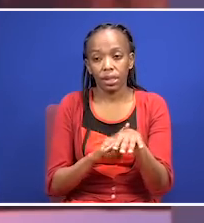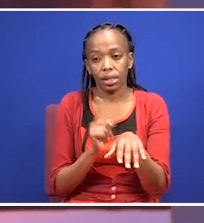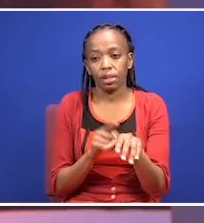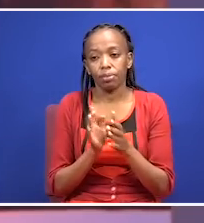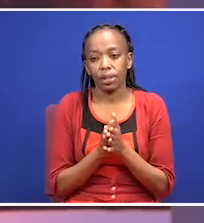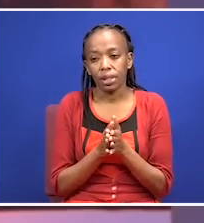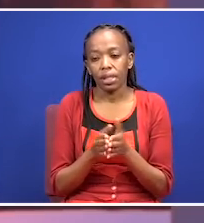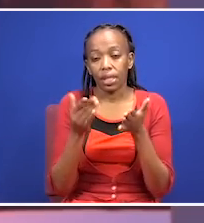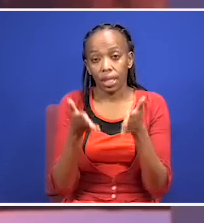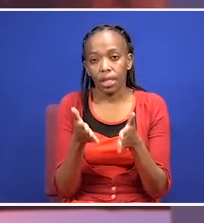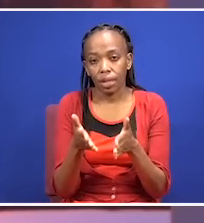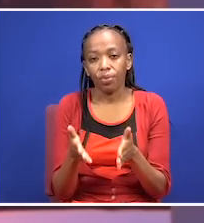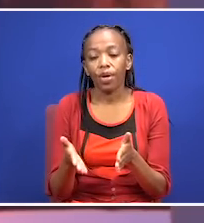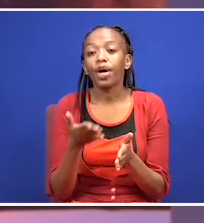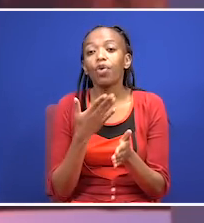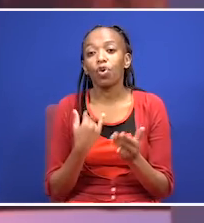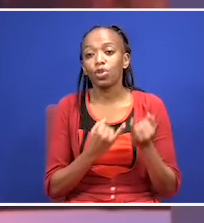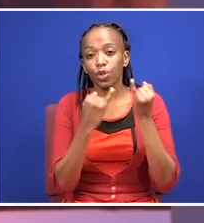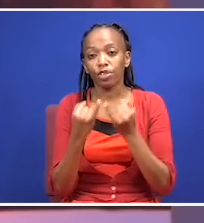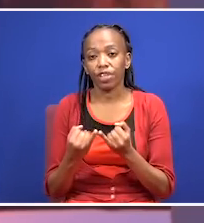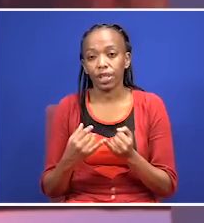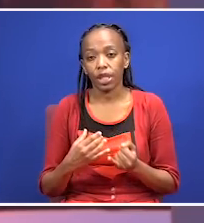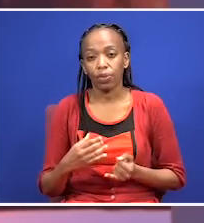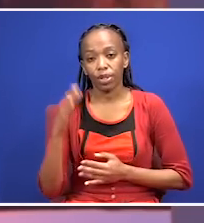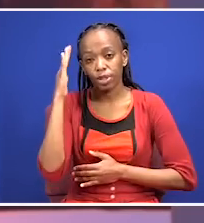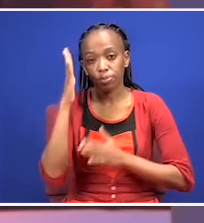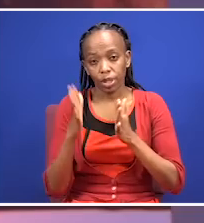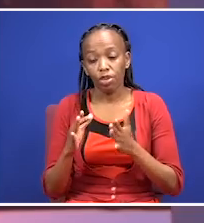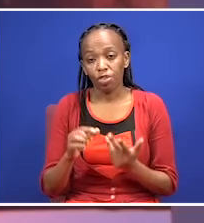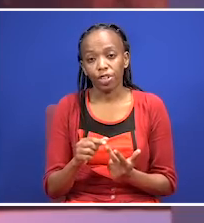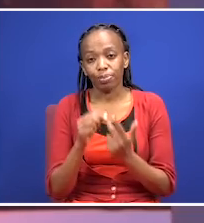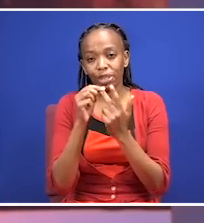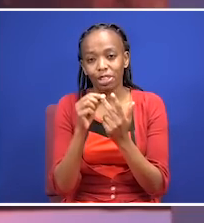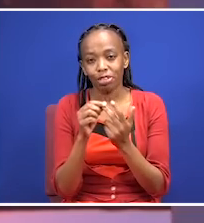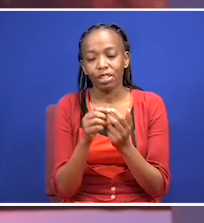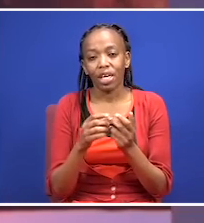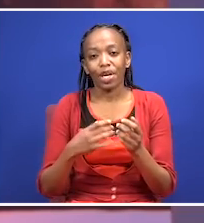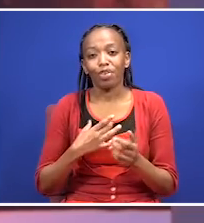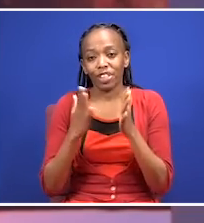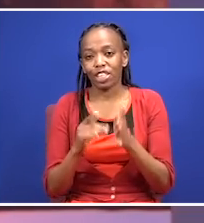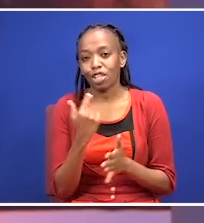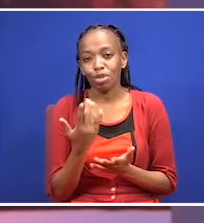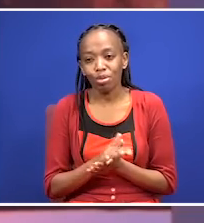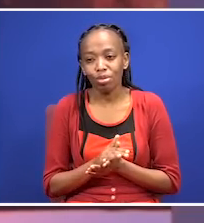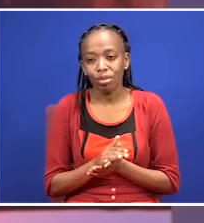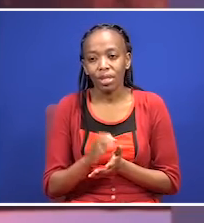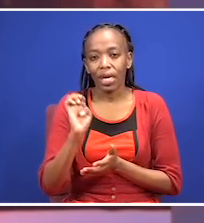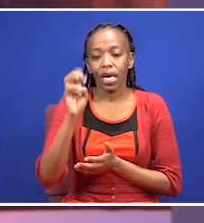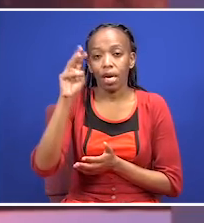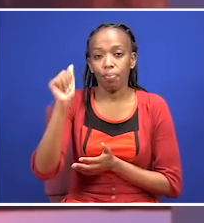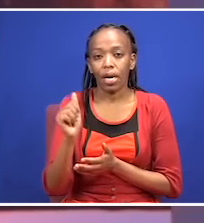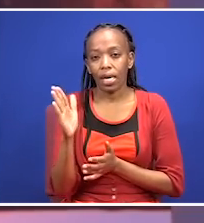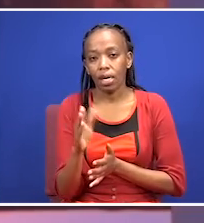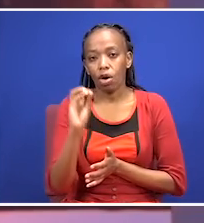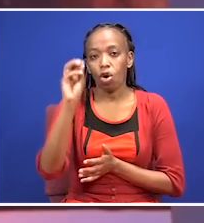time right now i would like to invite our guests for a special song and our guest is emma